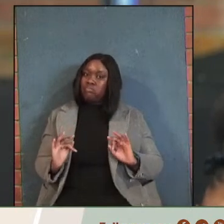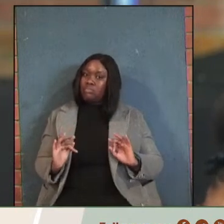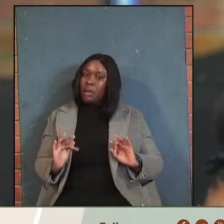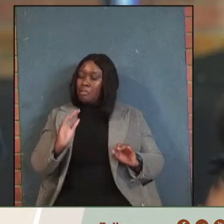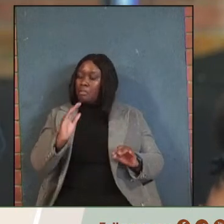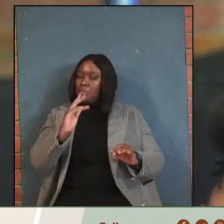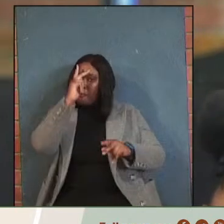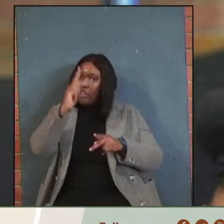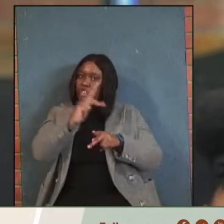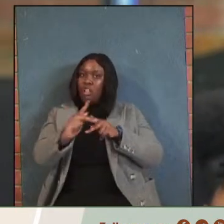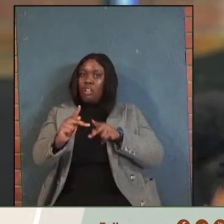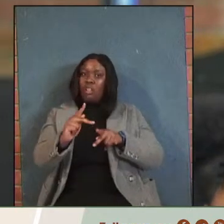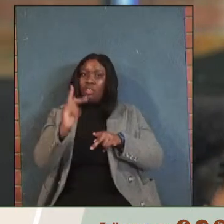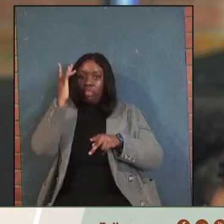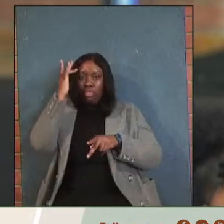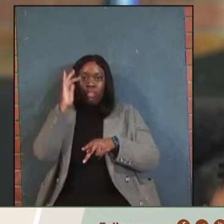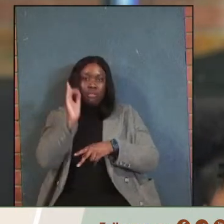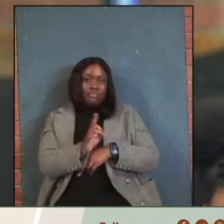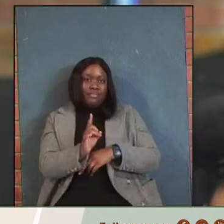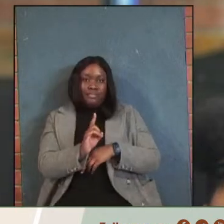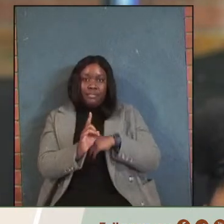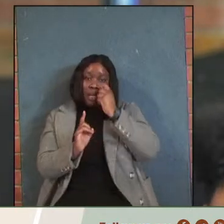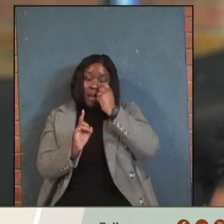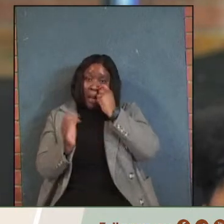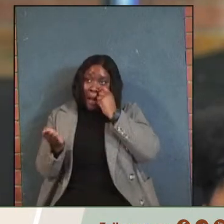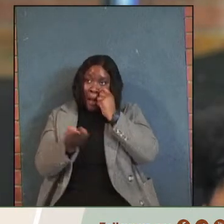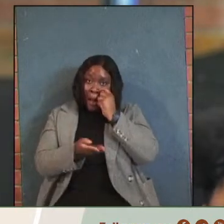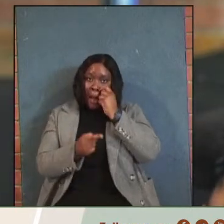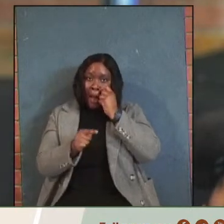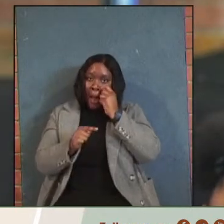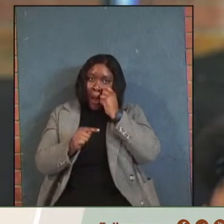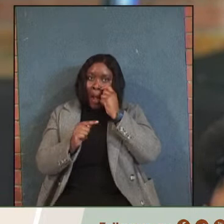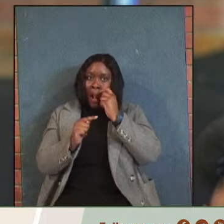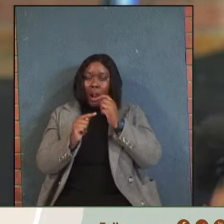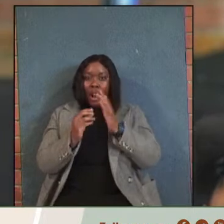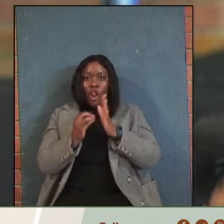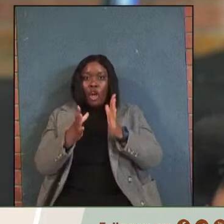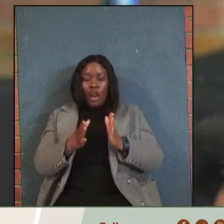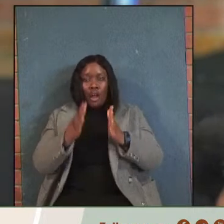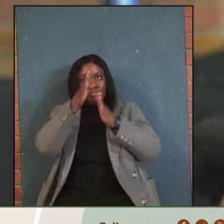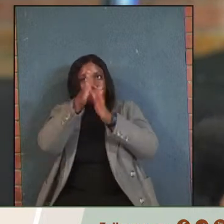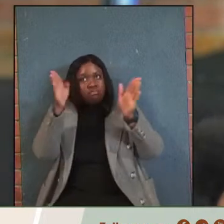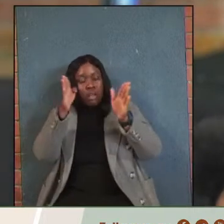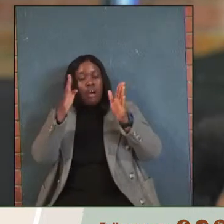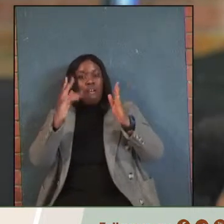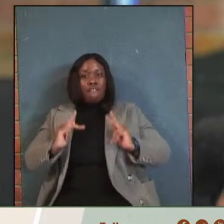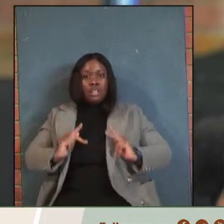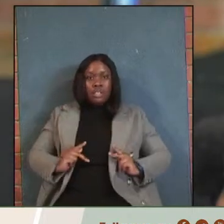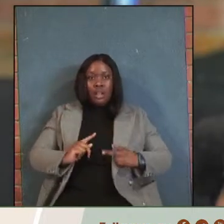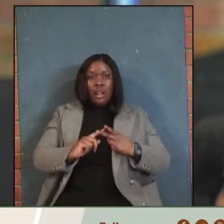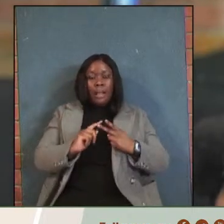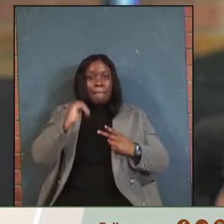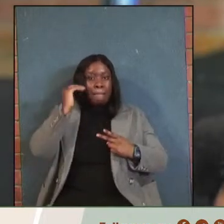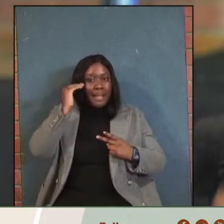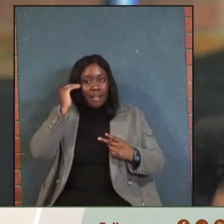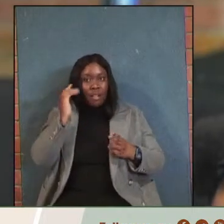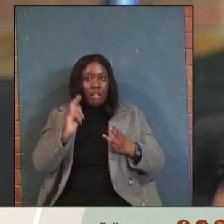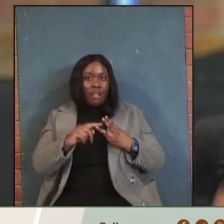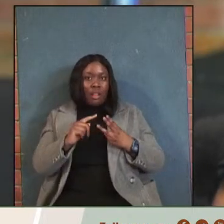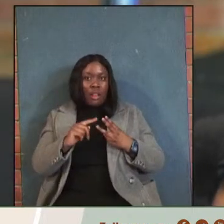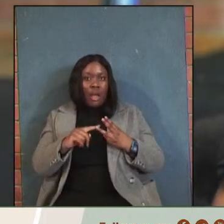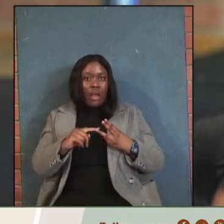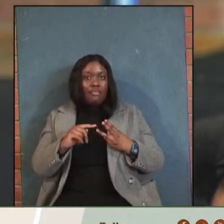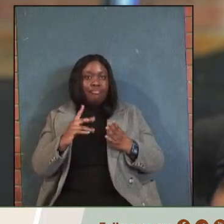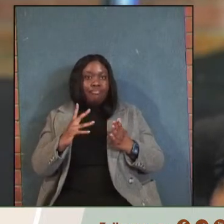they provide learners with a holistic approach, where they cater to their physical, emotional, mental, and psychological needs, where they ensure